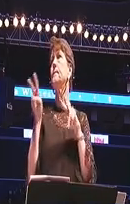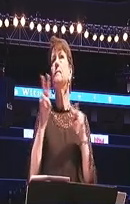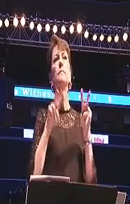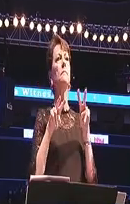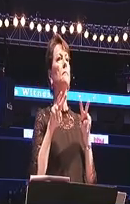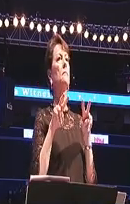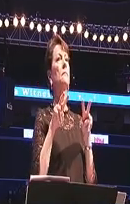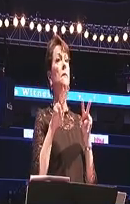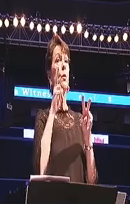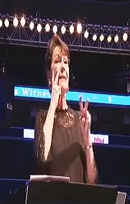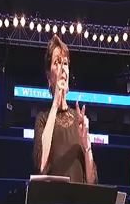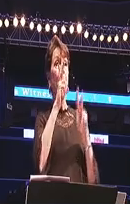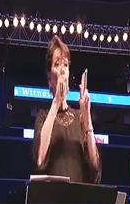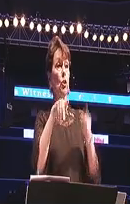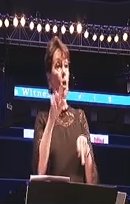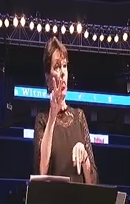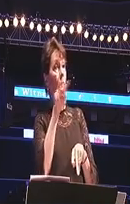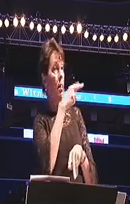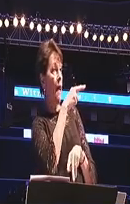And the person on your left.